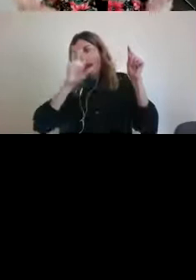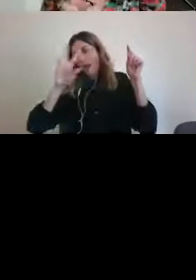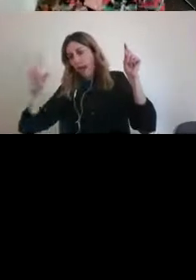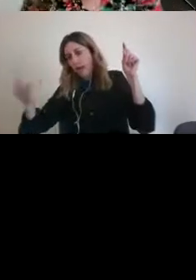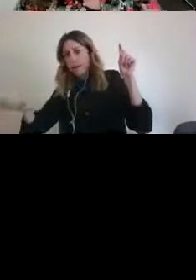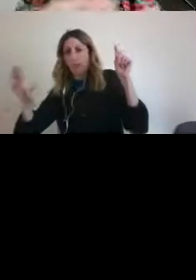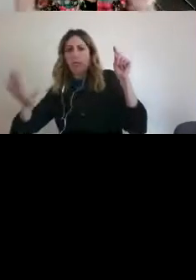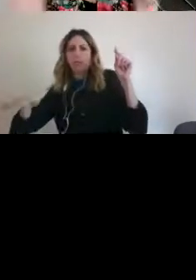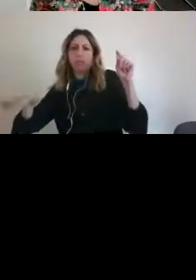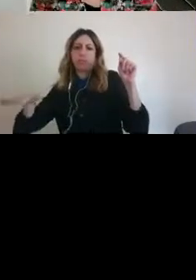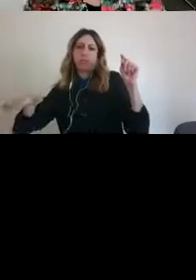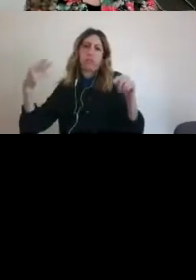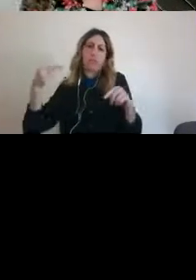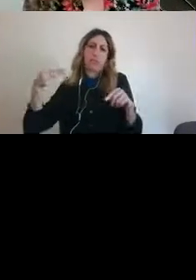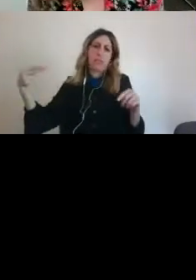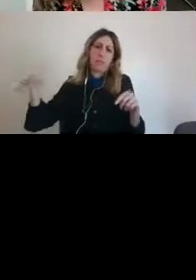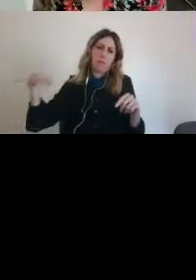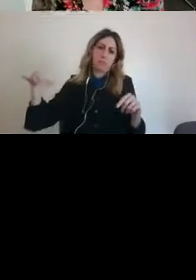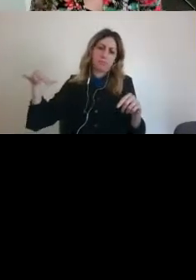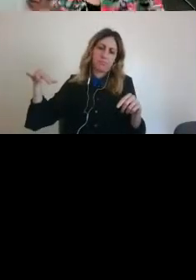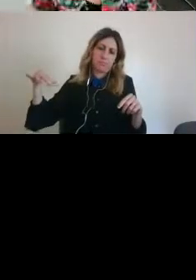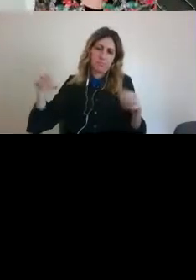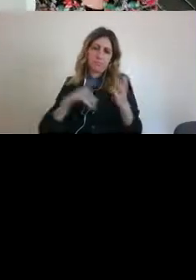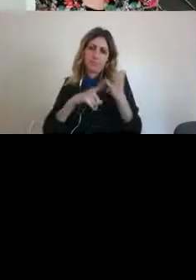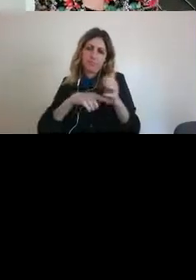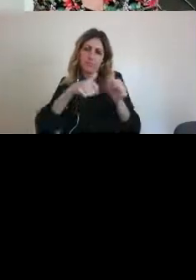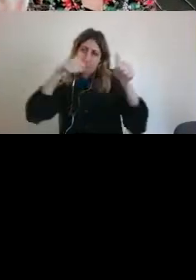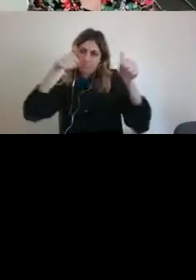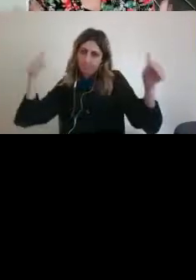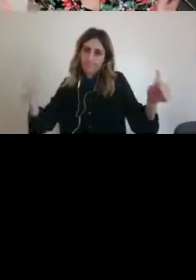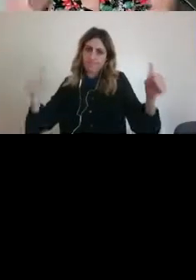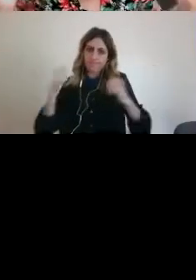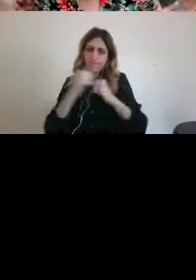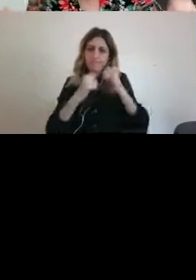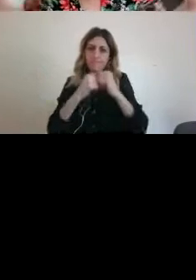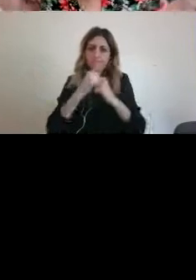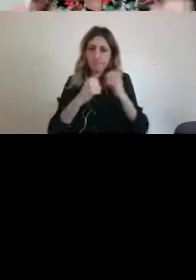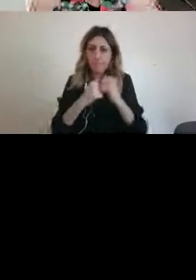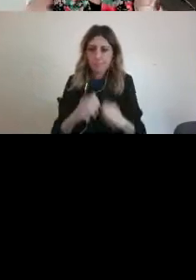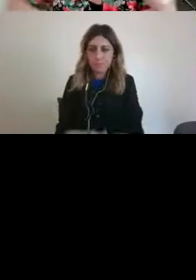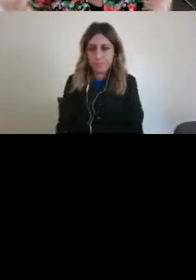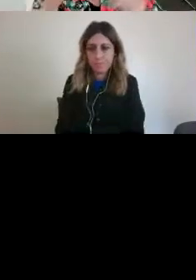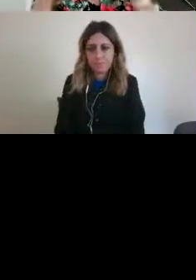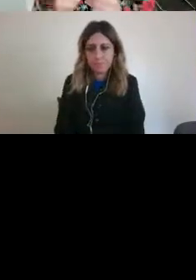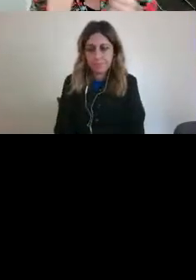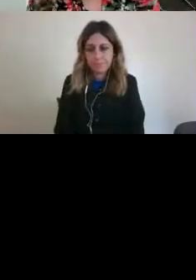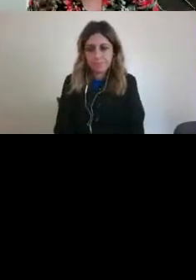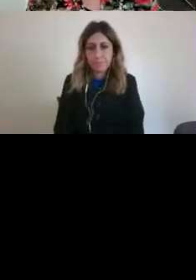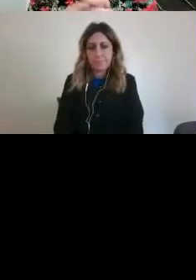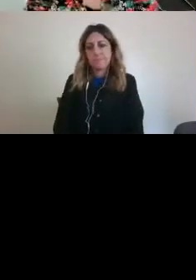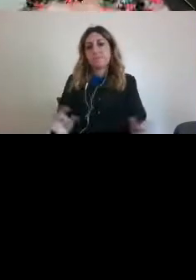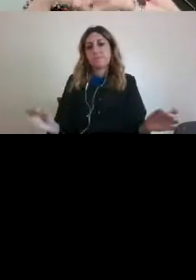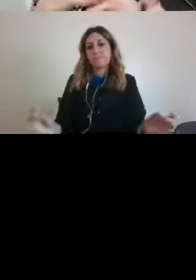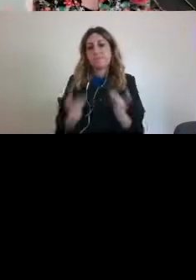I will see you thinking now virtually that you could just add some links towards that one you really want to rank with,